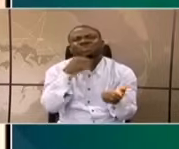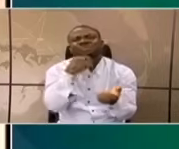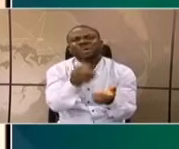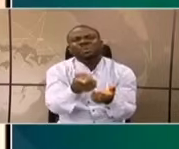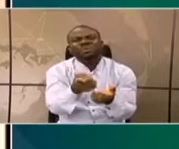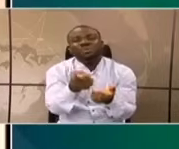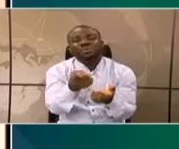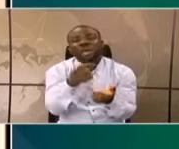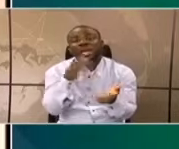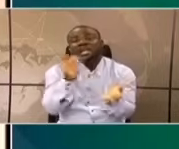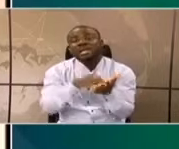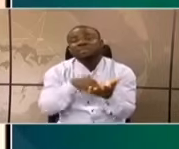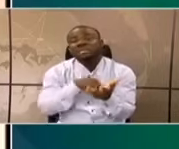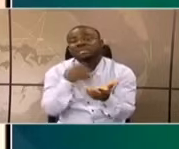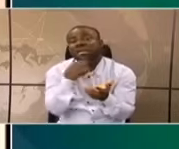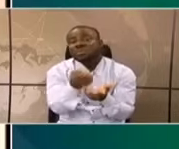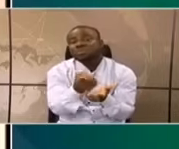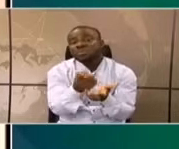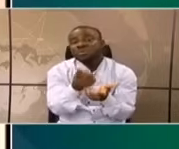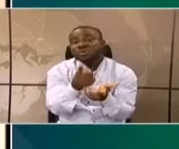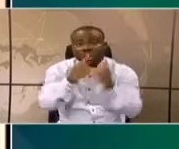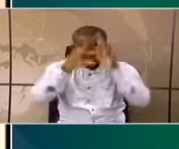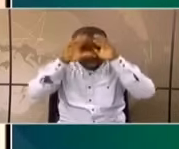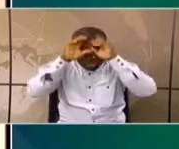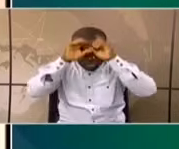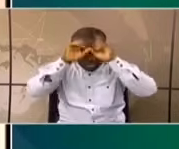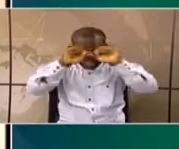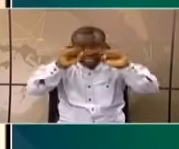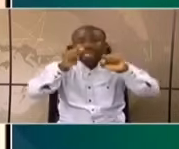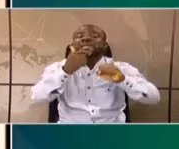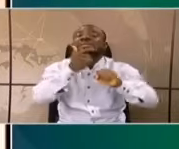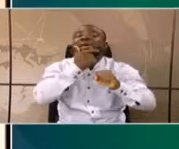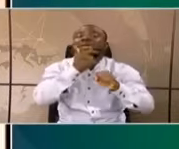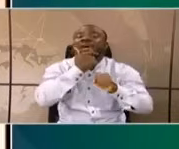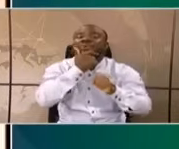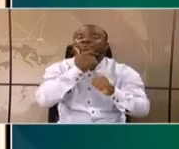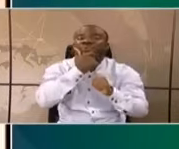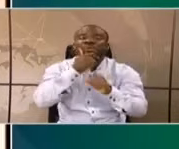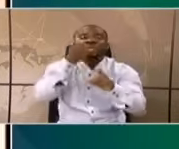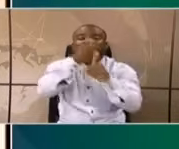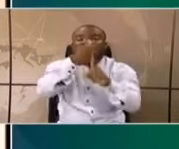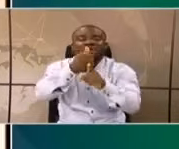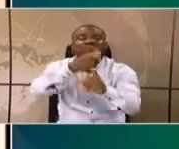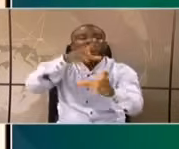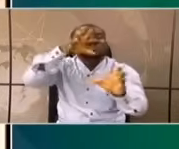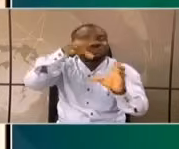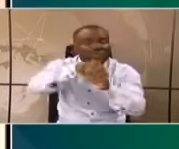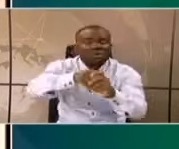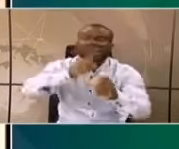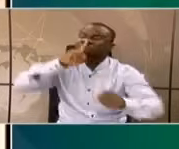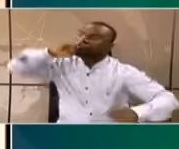The presidency is actively involved. Captain Smart.